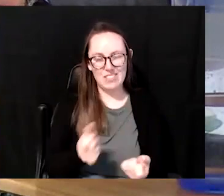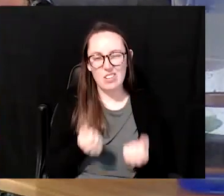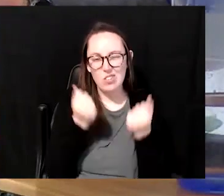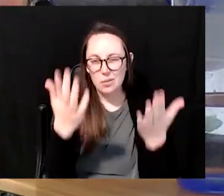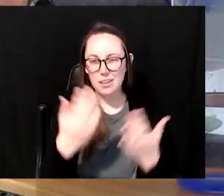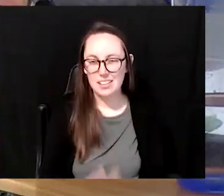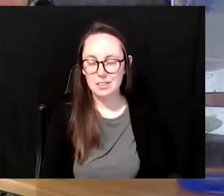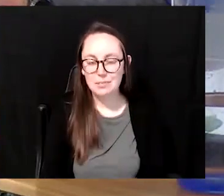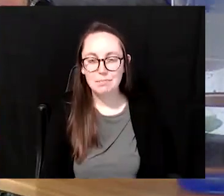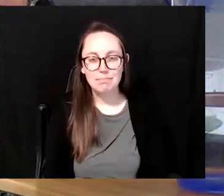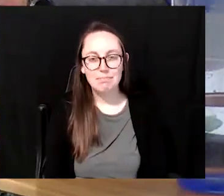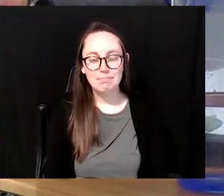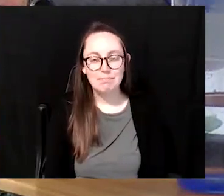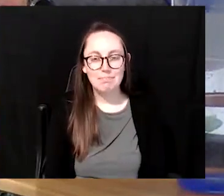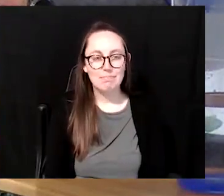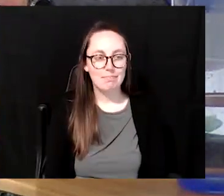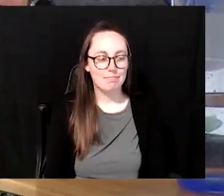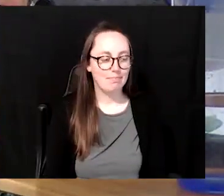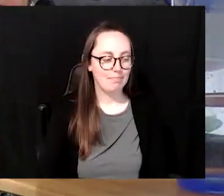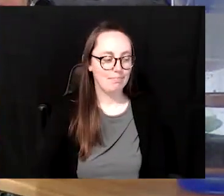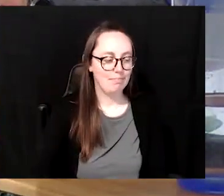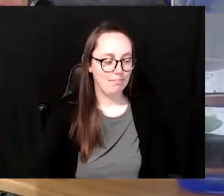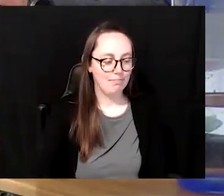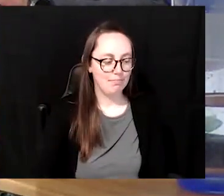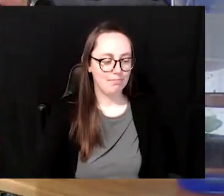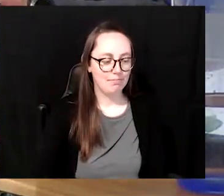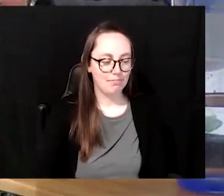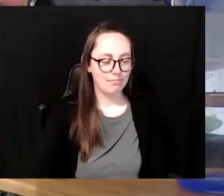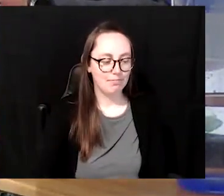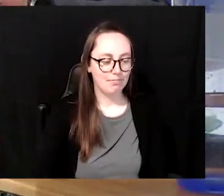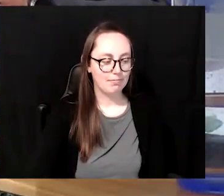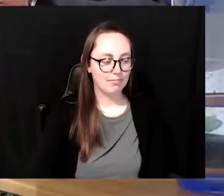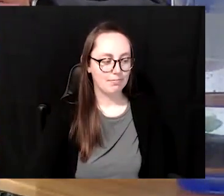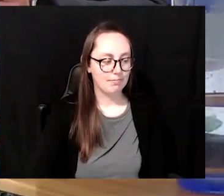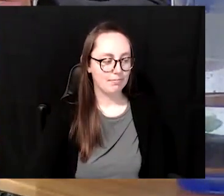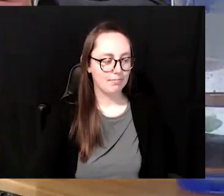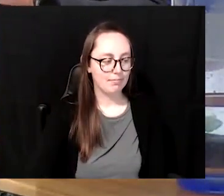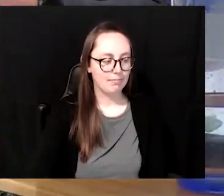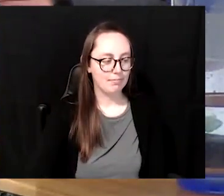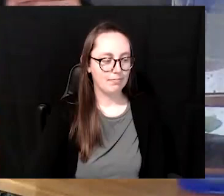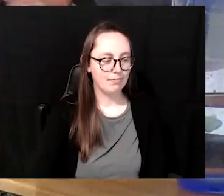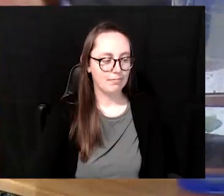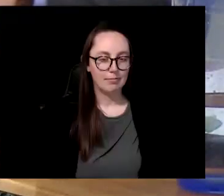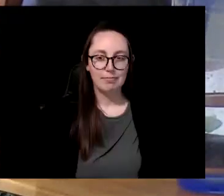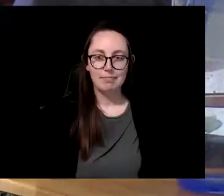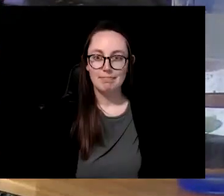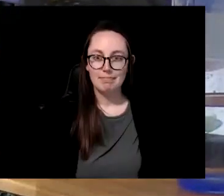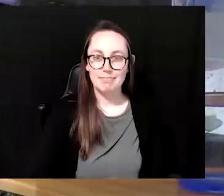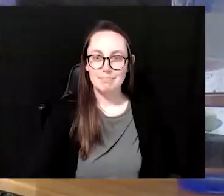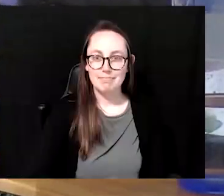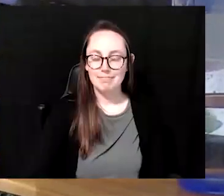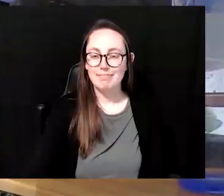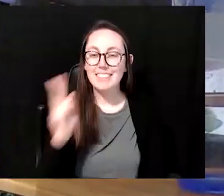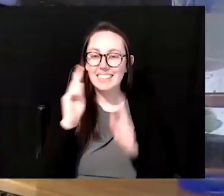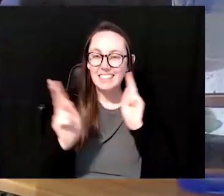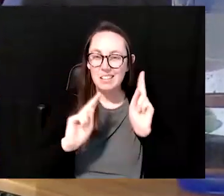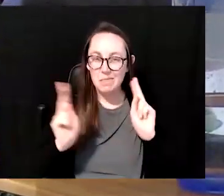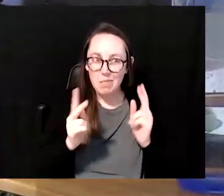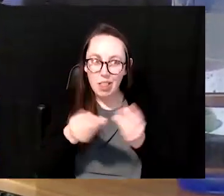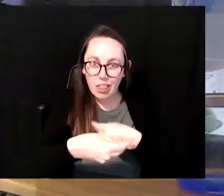um and I'm just letting people sort of distribute those out for a moment and it is small and we apologize for the small print